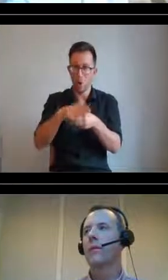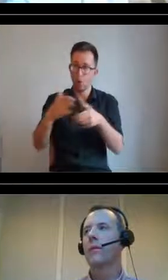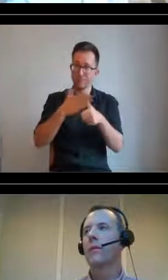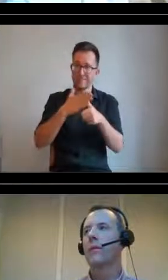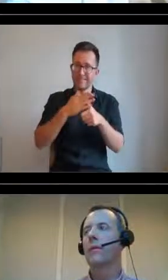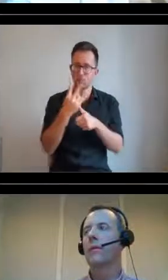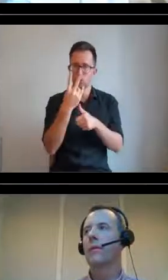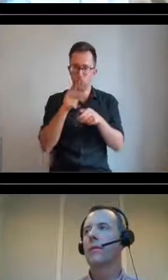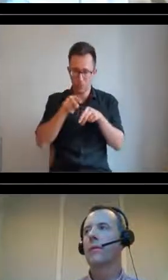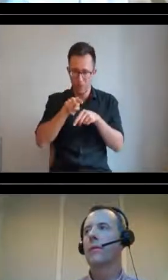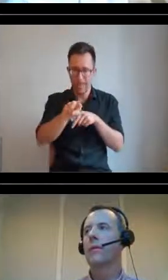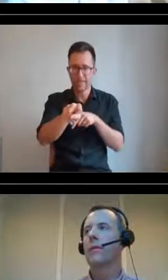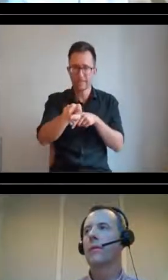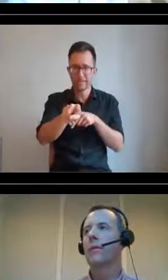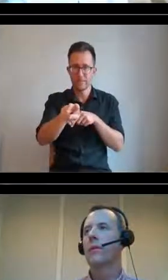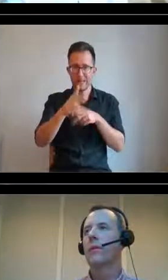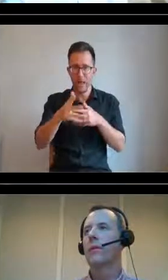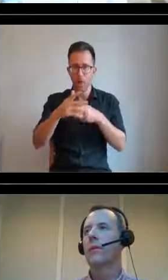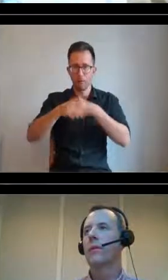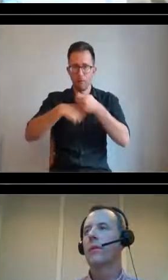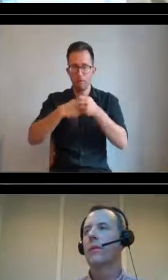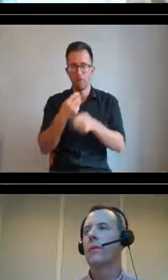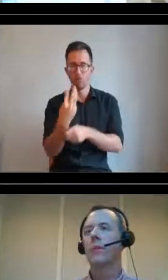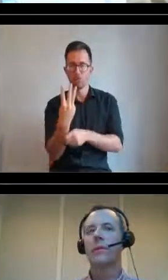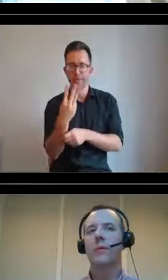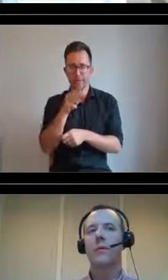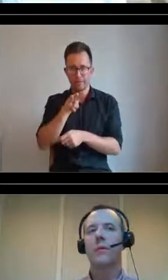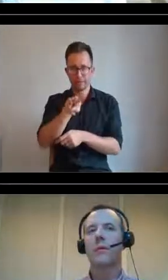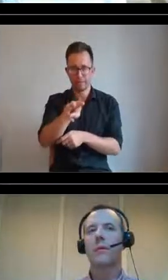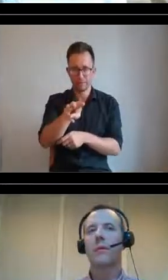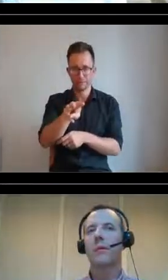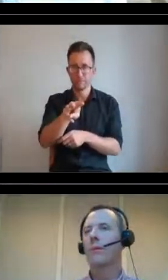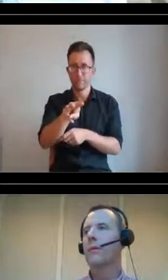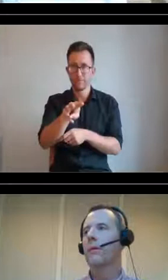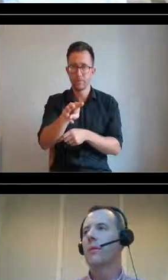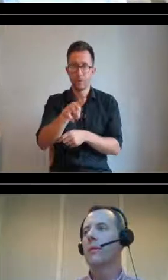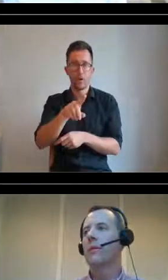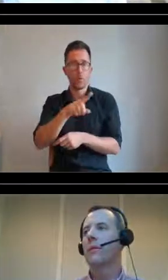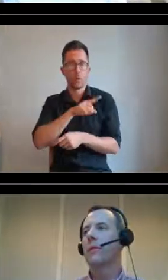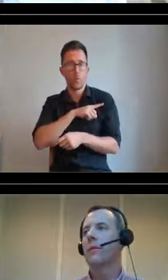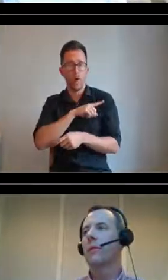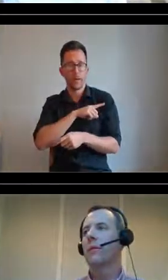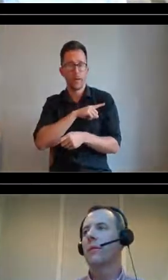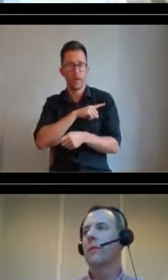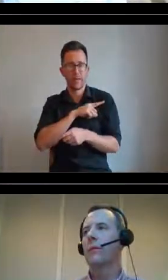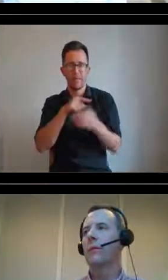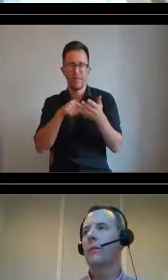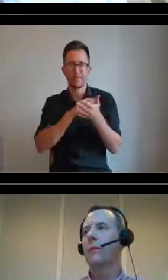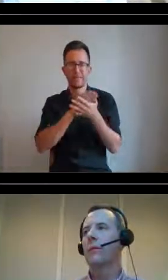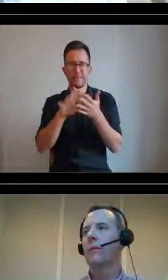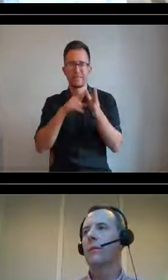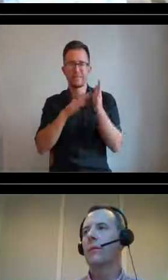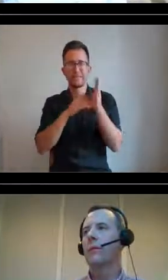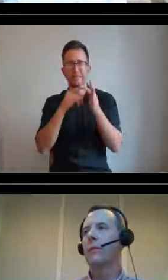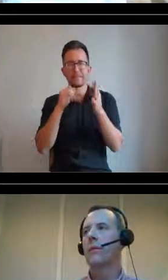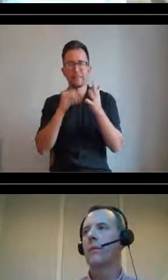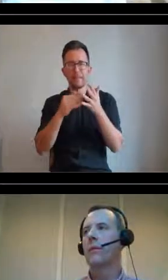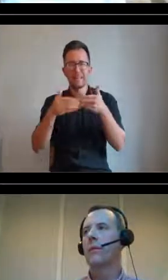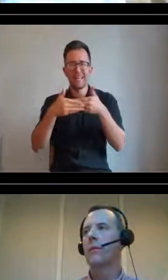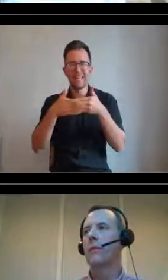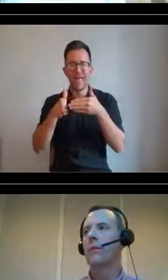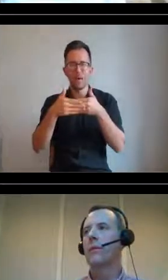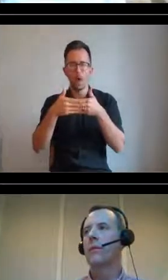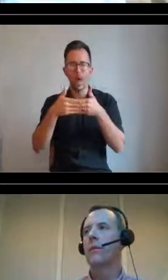lanes, and it's mainly to sort of feed the Thames Gateway port down through the A13.